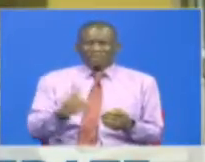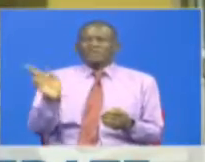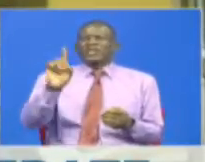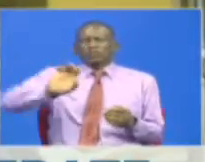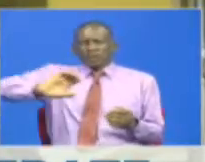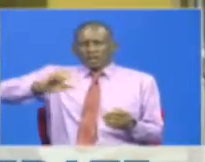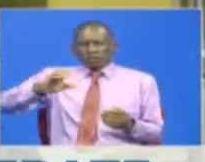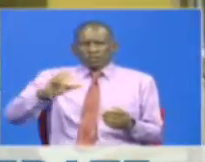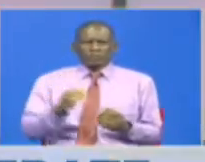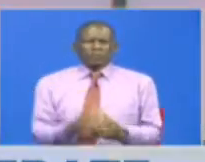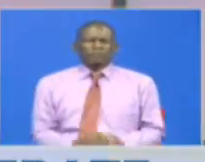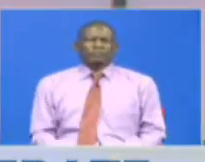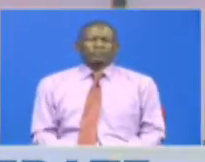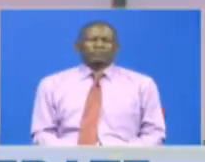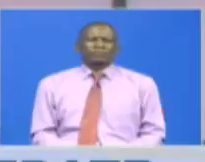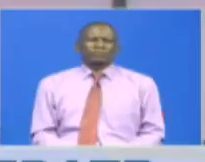County.